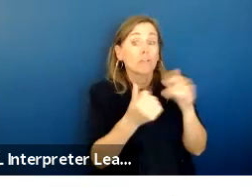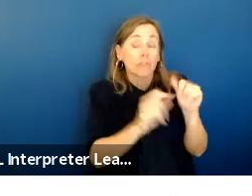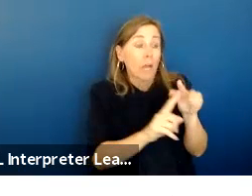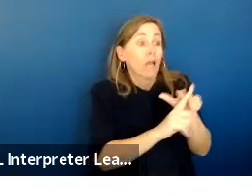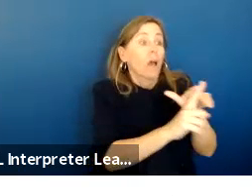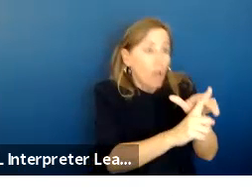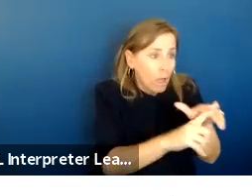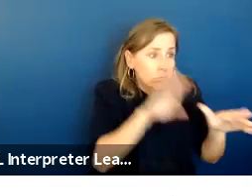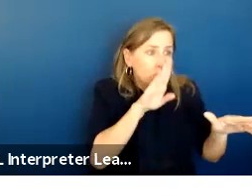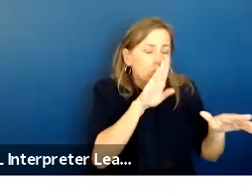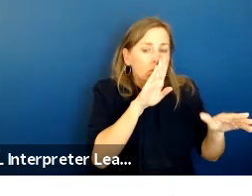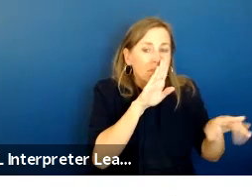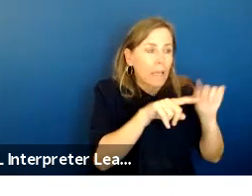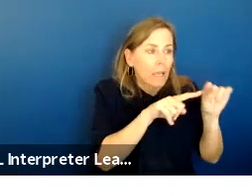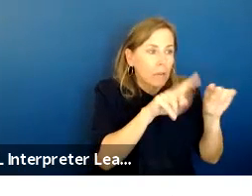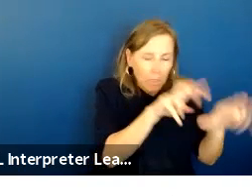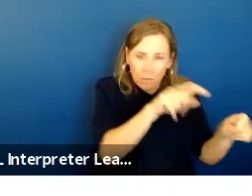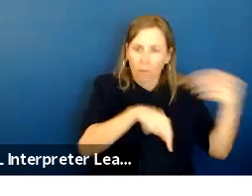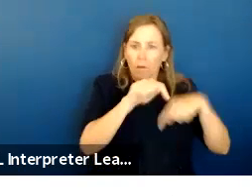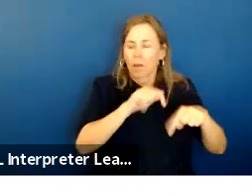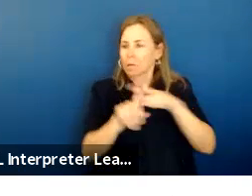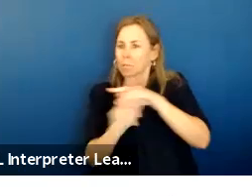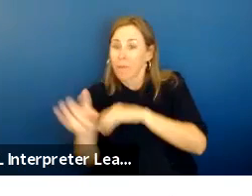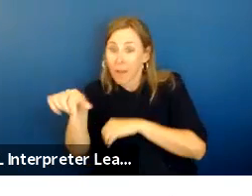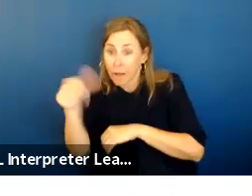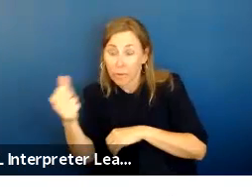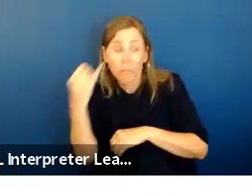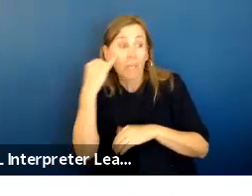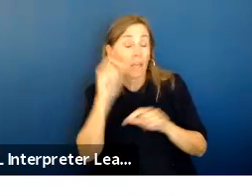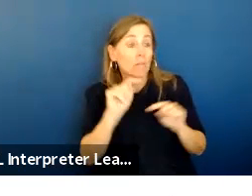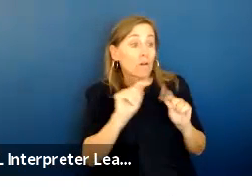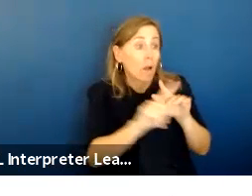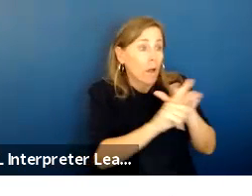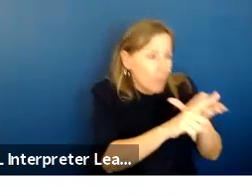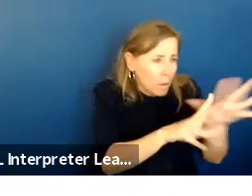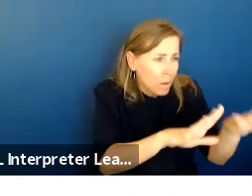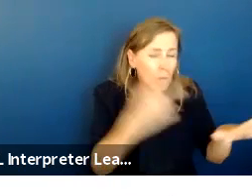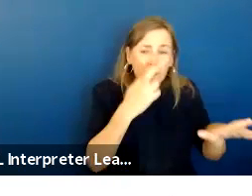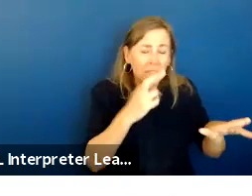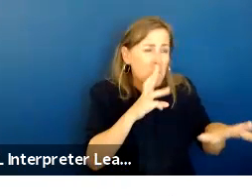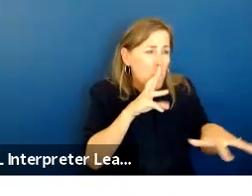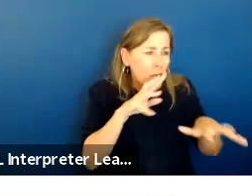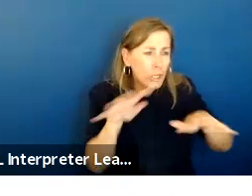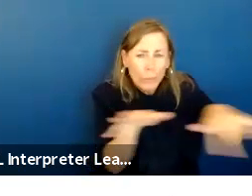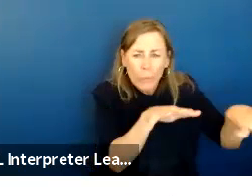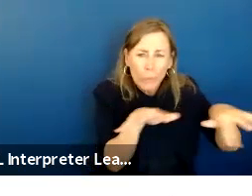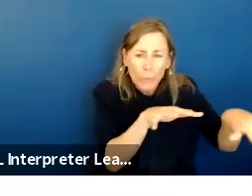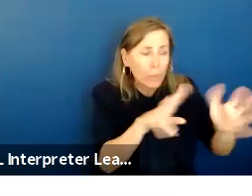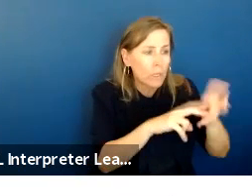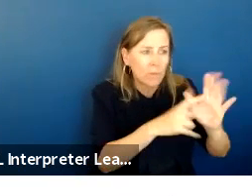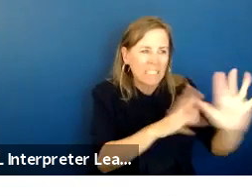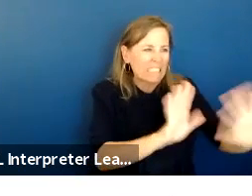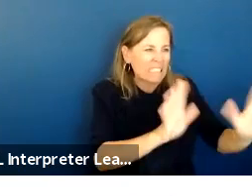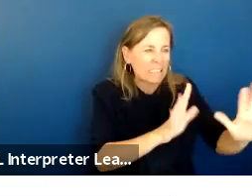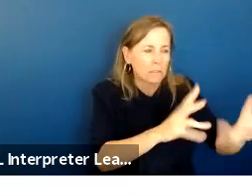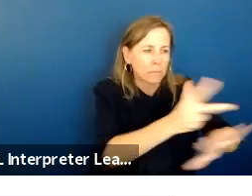with water during evacuation, don't try and drive through the water. The National Weather Service Turn Around, Don't